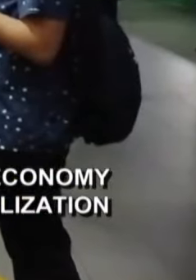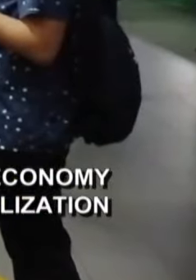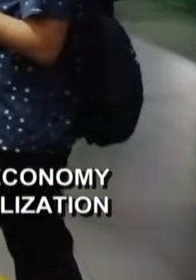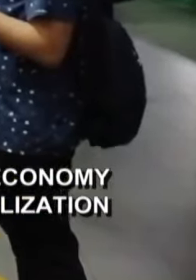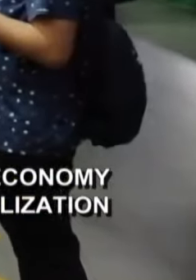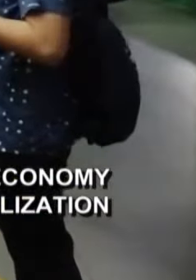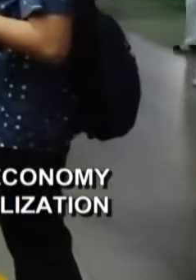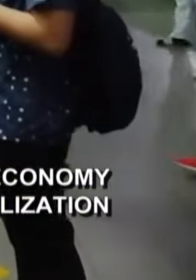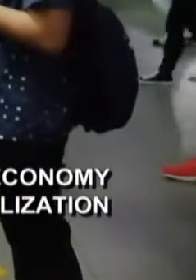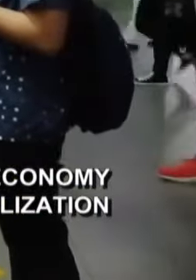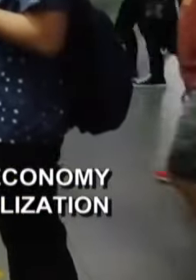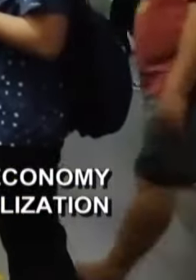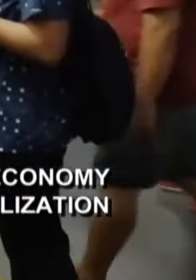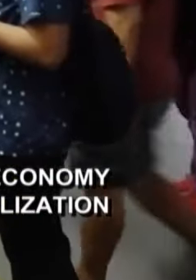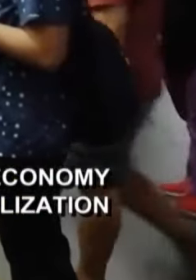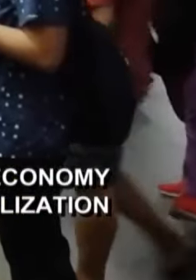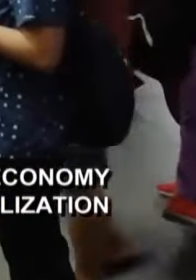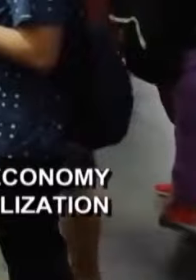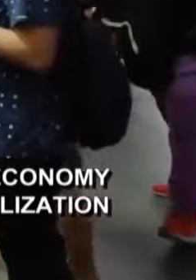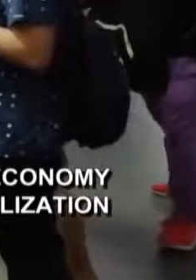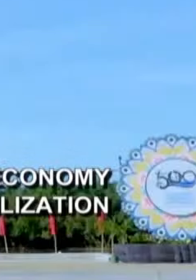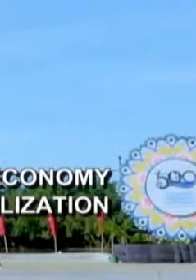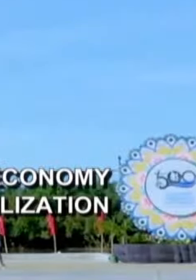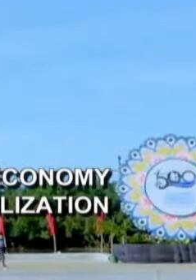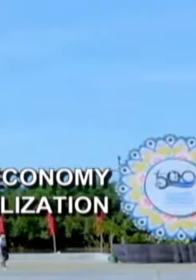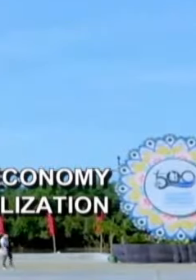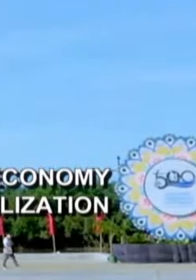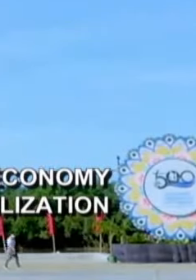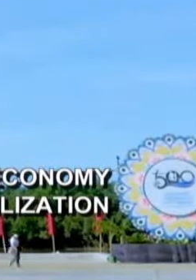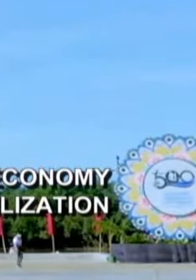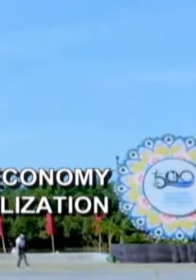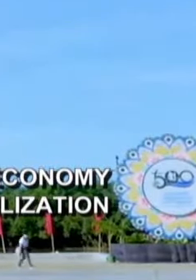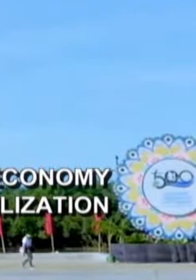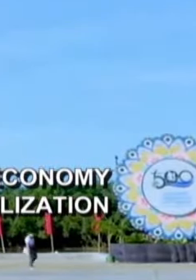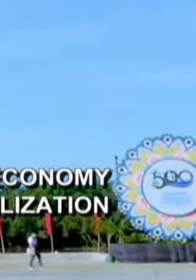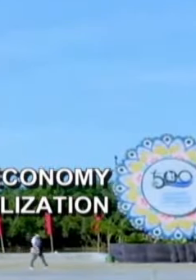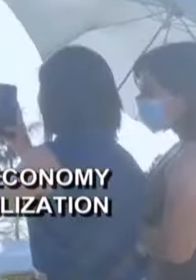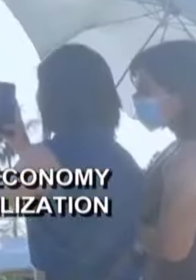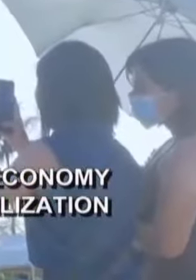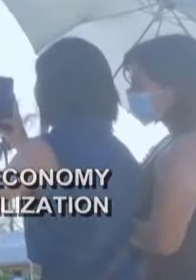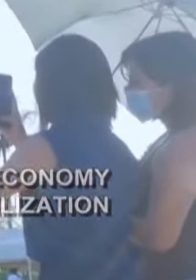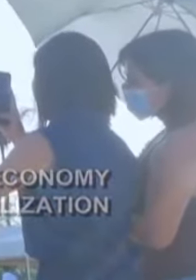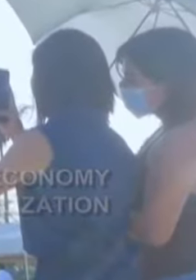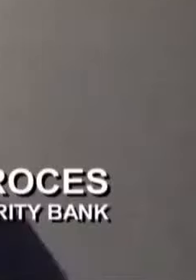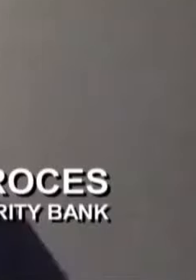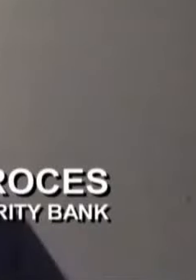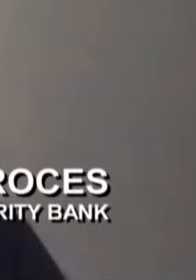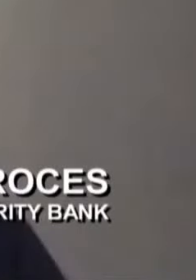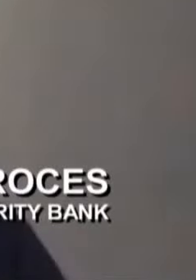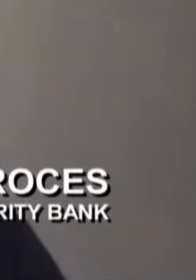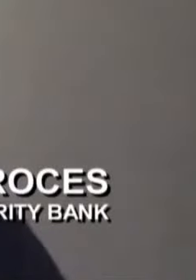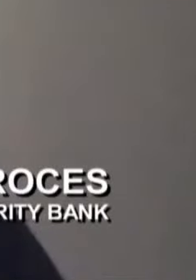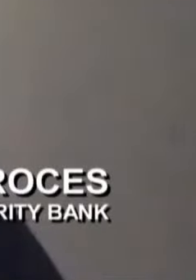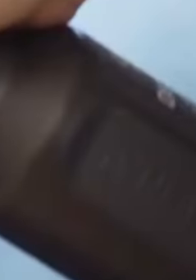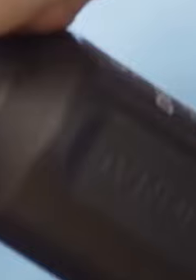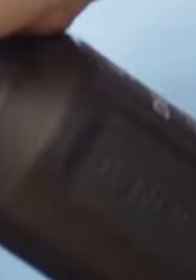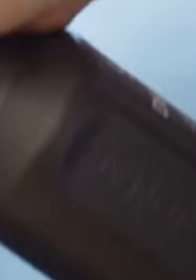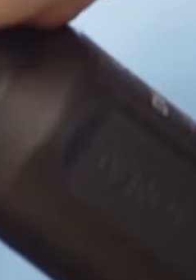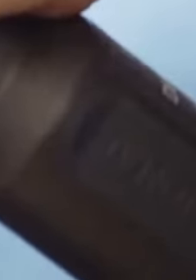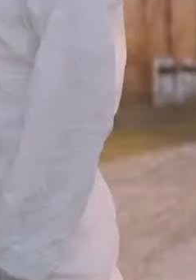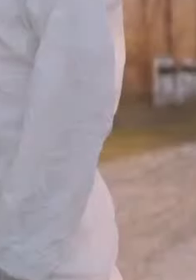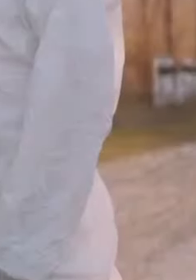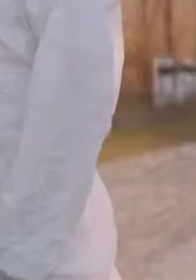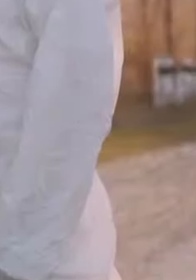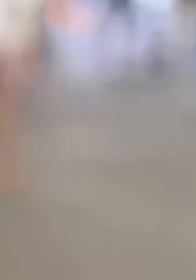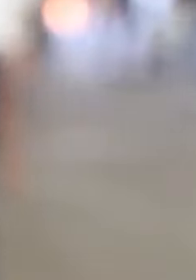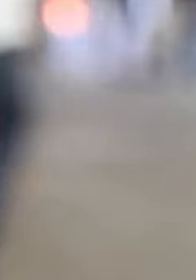have allowed more transportation to come out. That's going to prove to be better for demand. If we do follow the